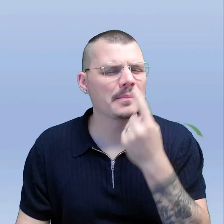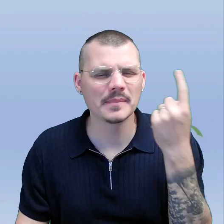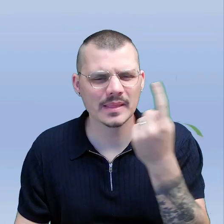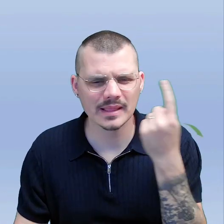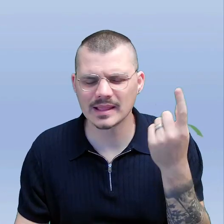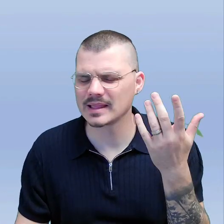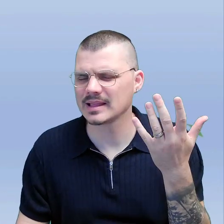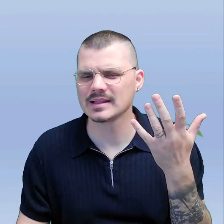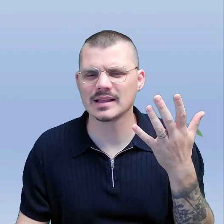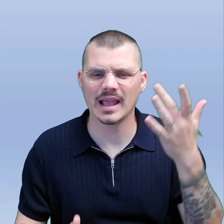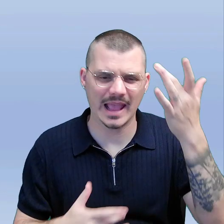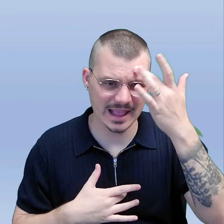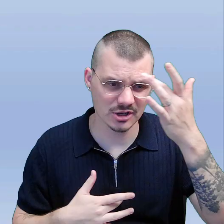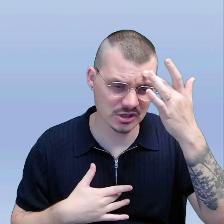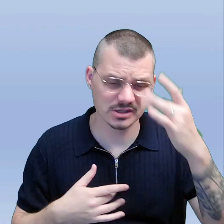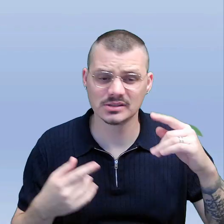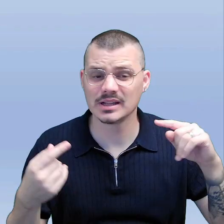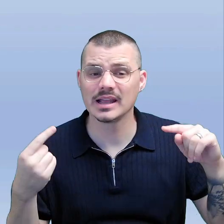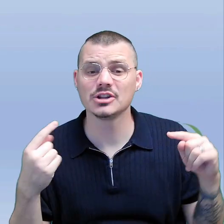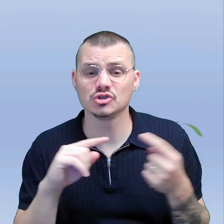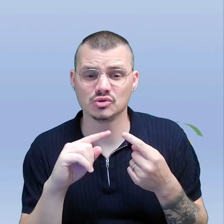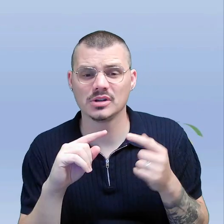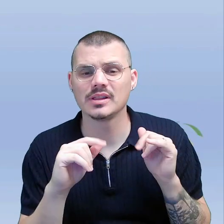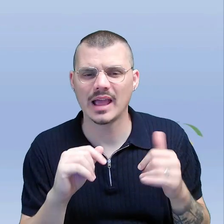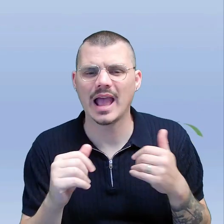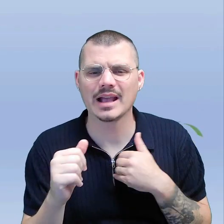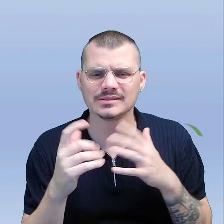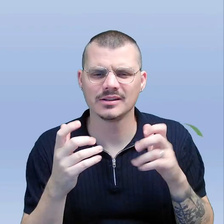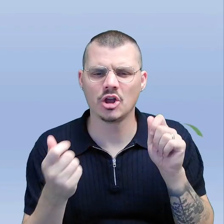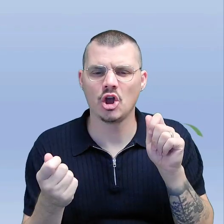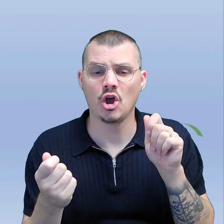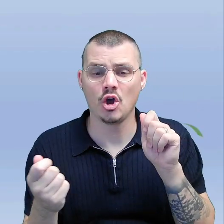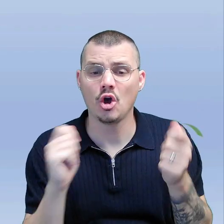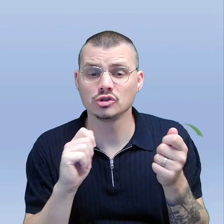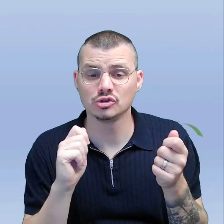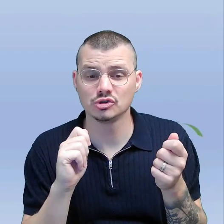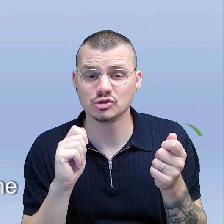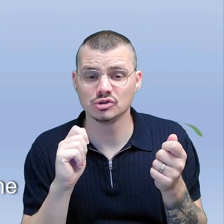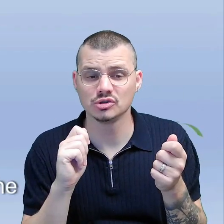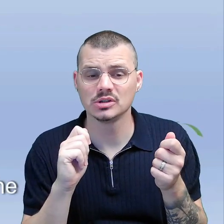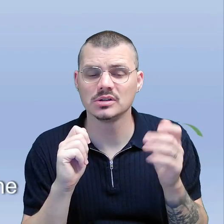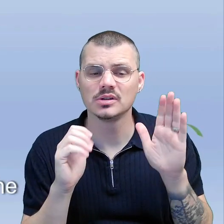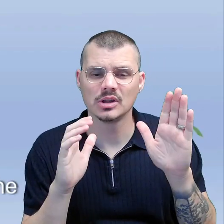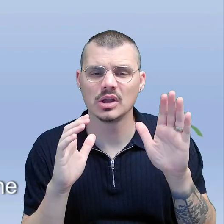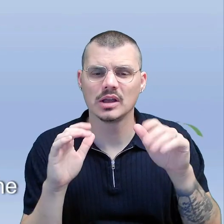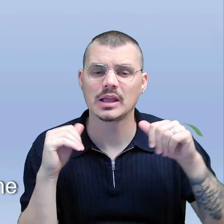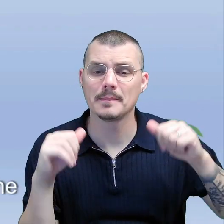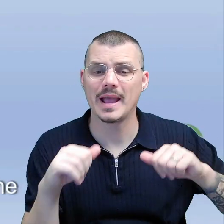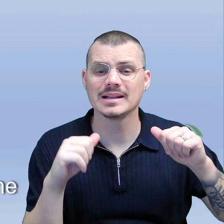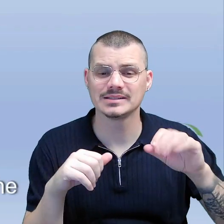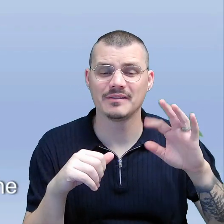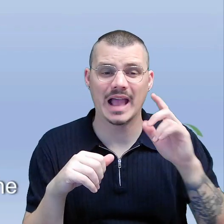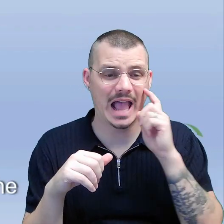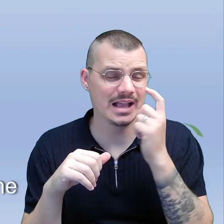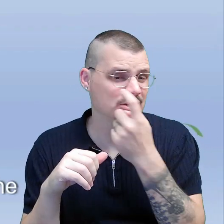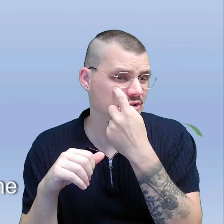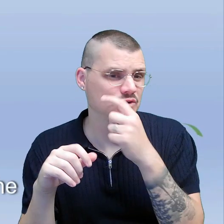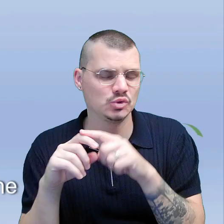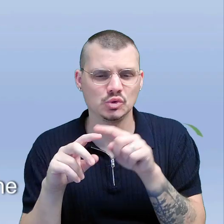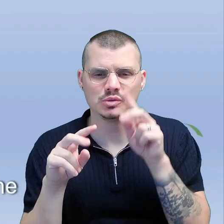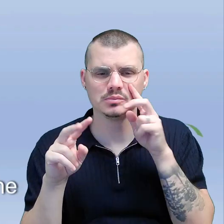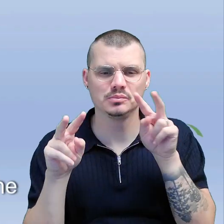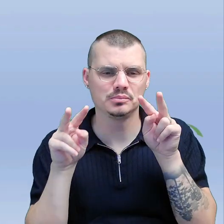of illness or injury that has altered the capacity of their eyes